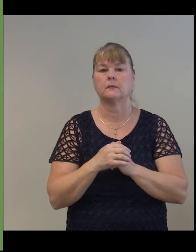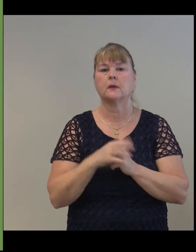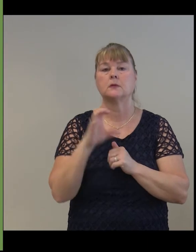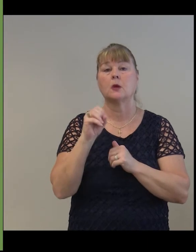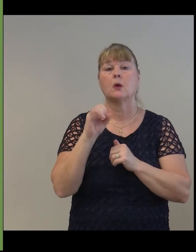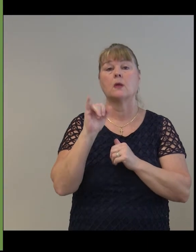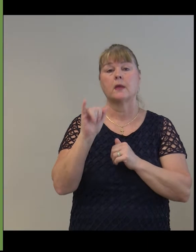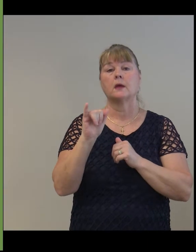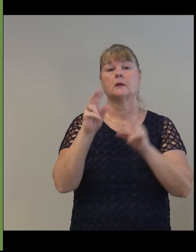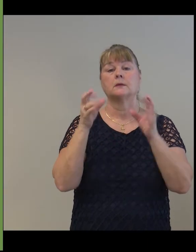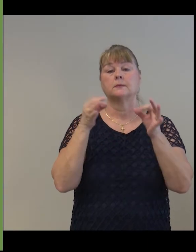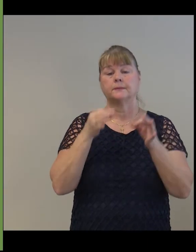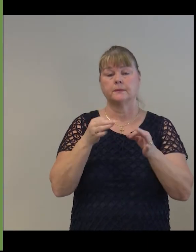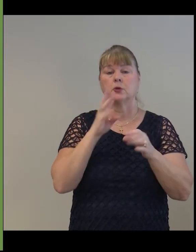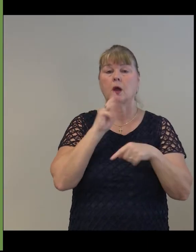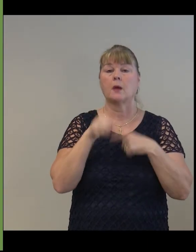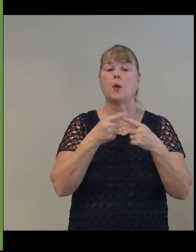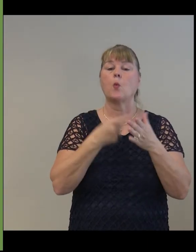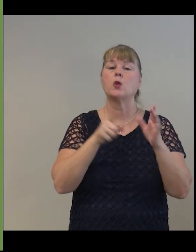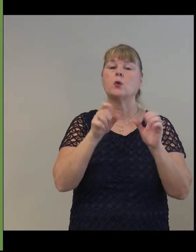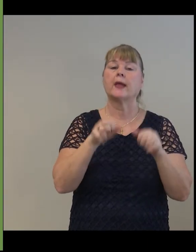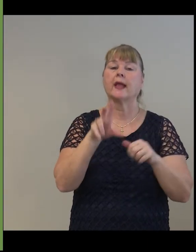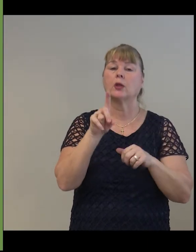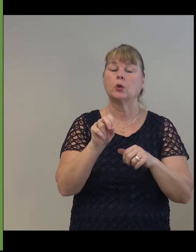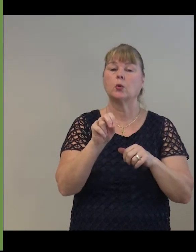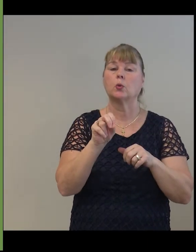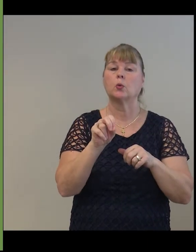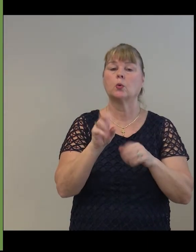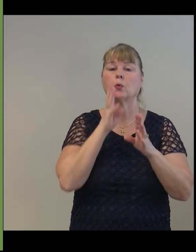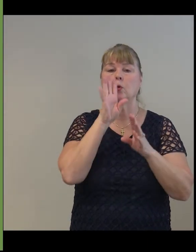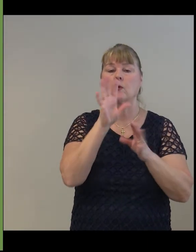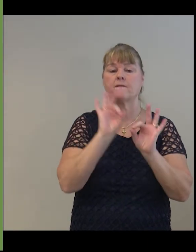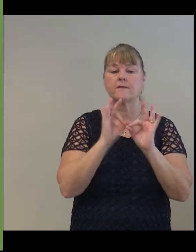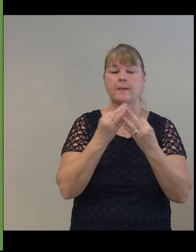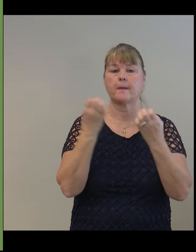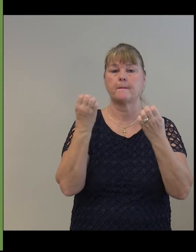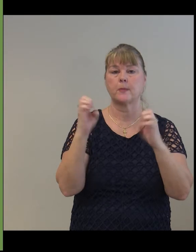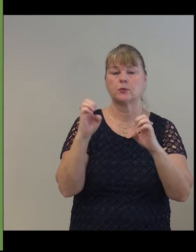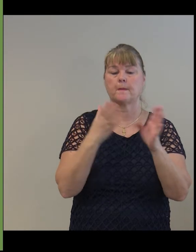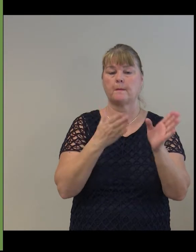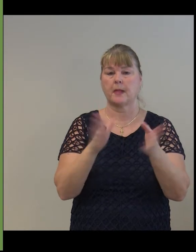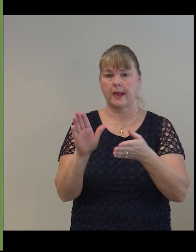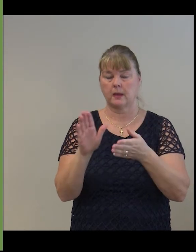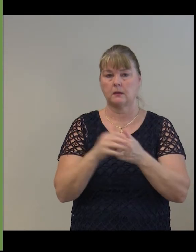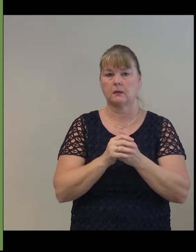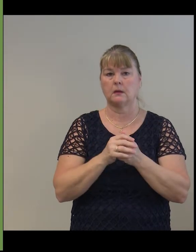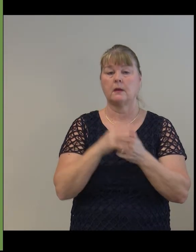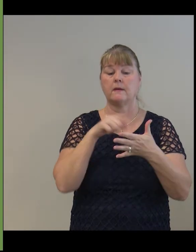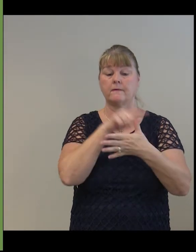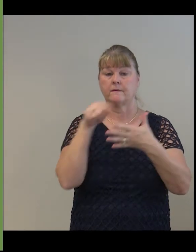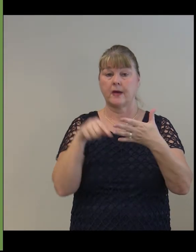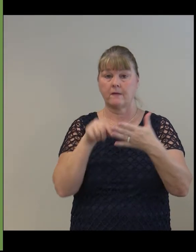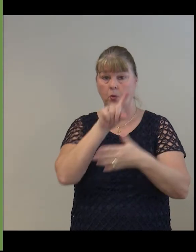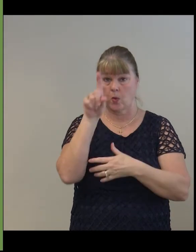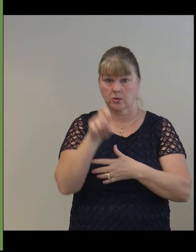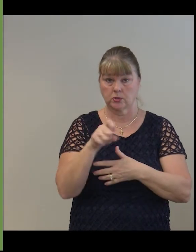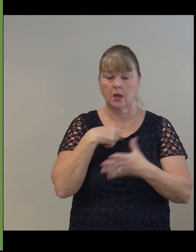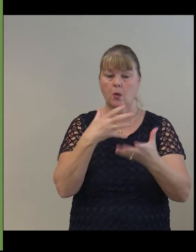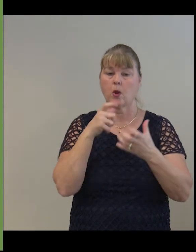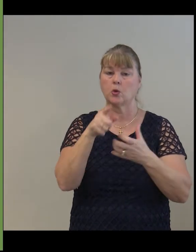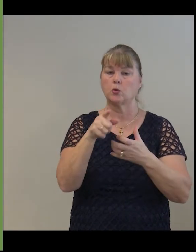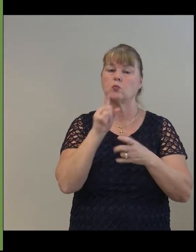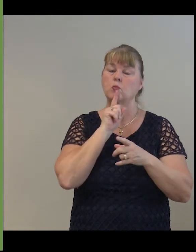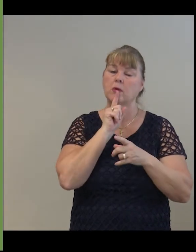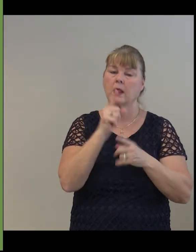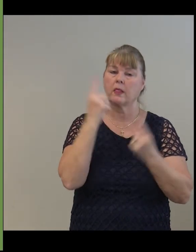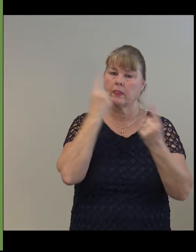All right, so there's your terminology. Let's talk about what you can do in creating your family emergency plan. There are 5 questions that I